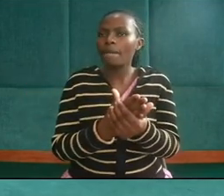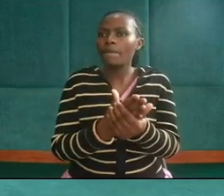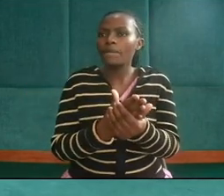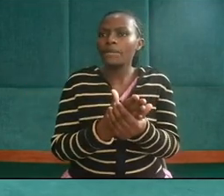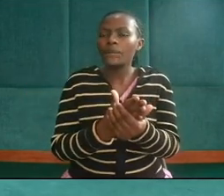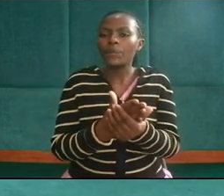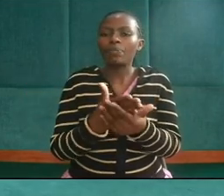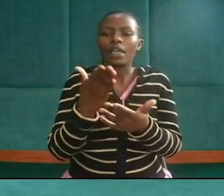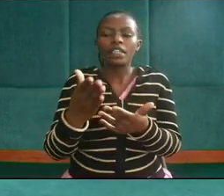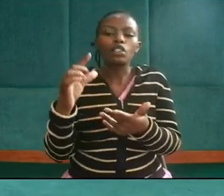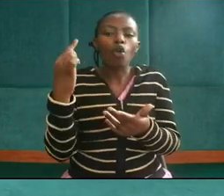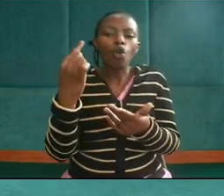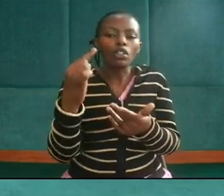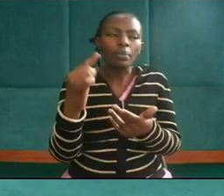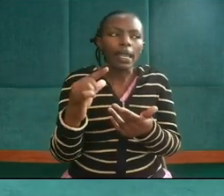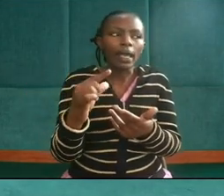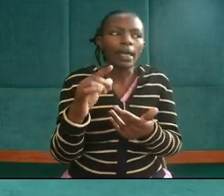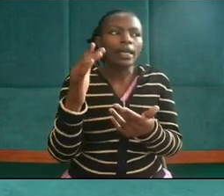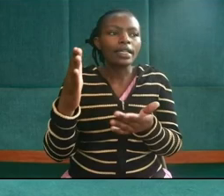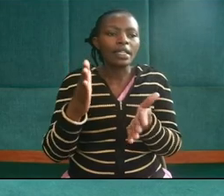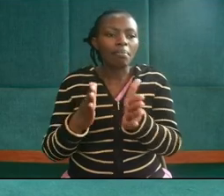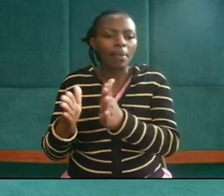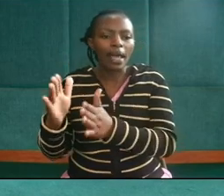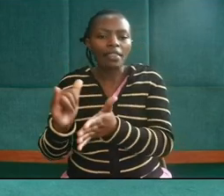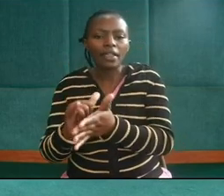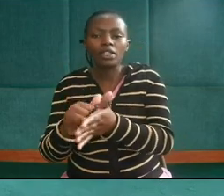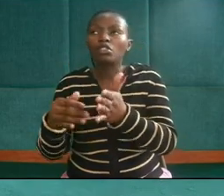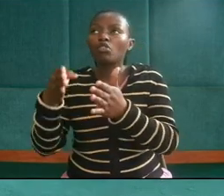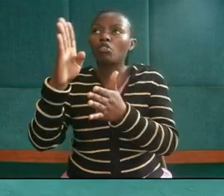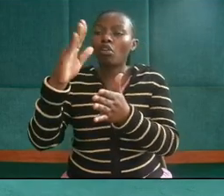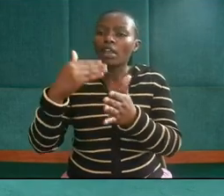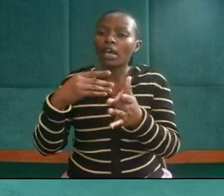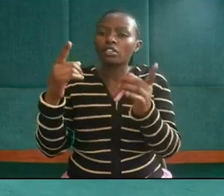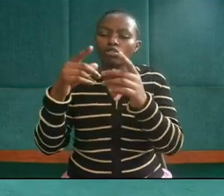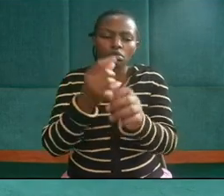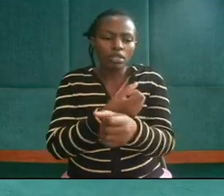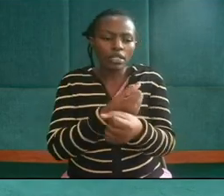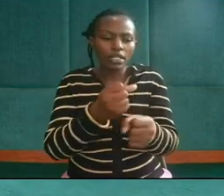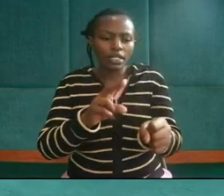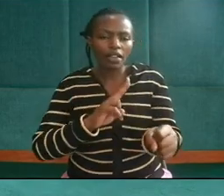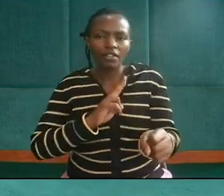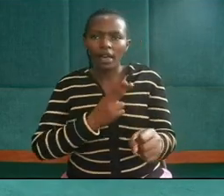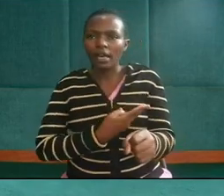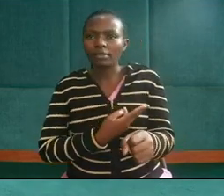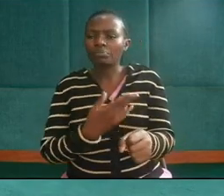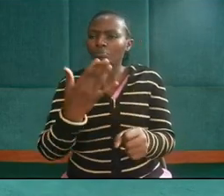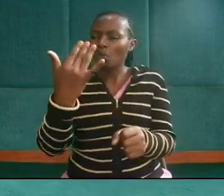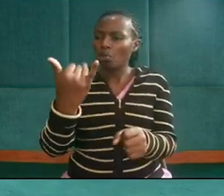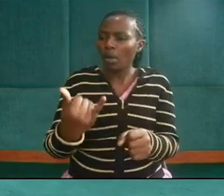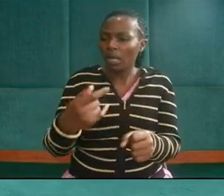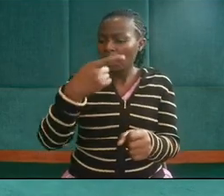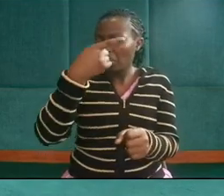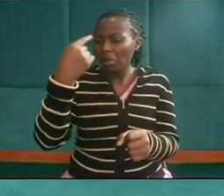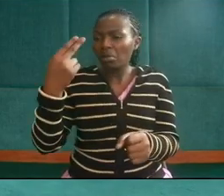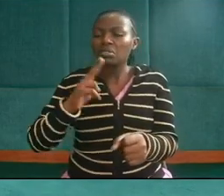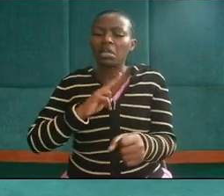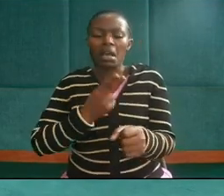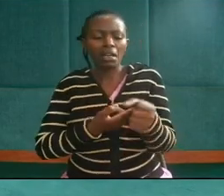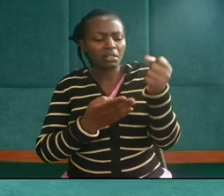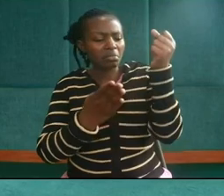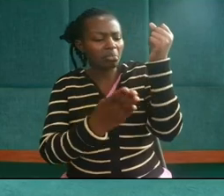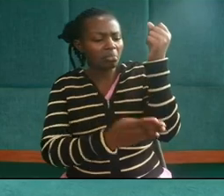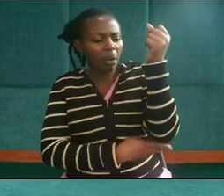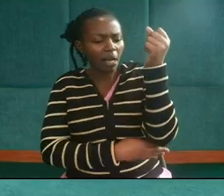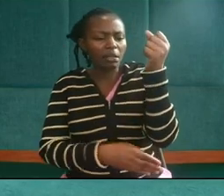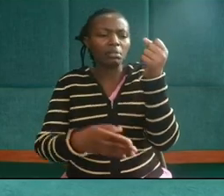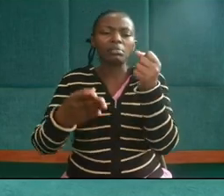plan that God has to save us, okay? Because we have been bad people right from